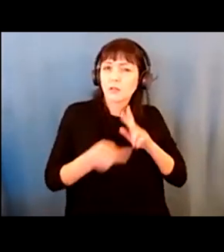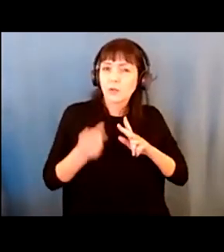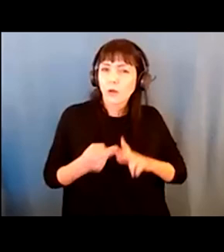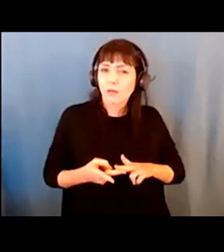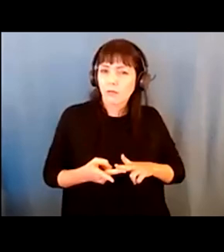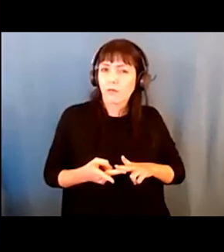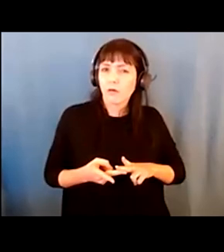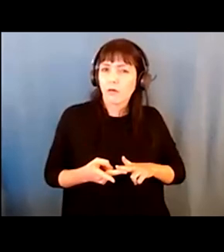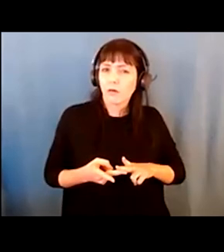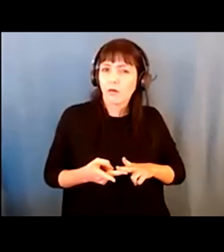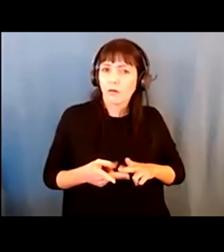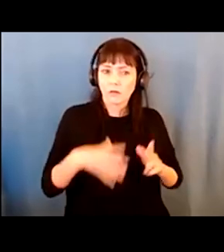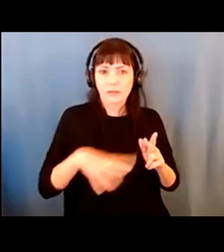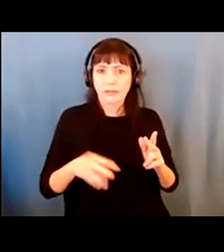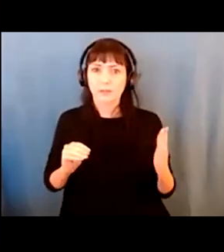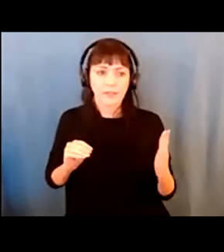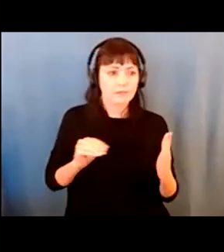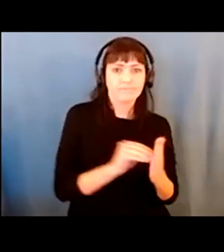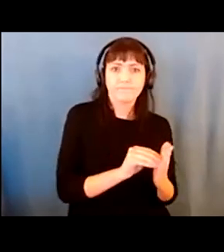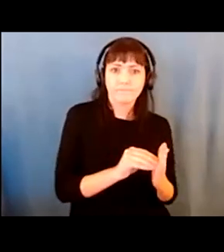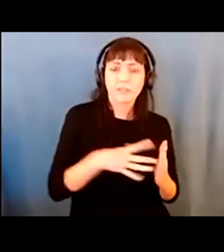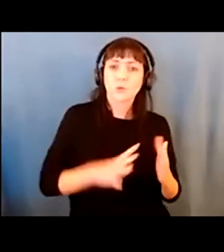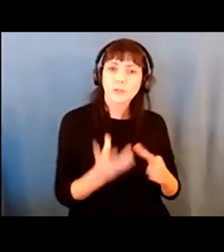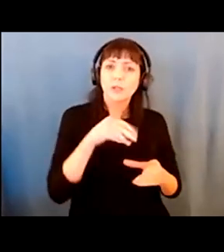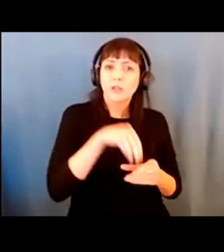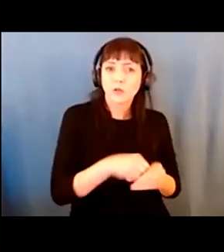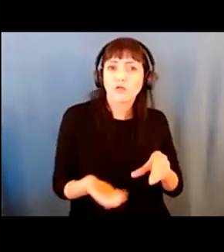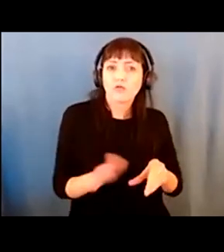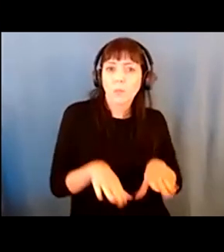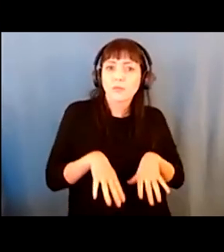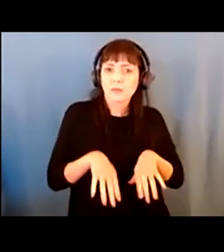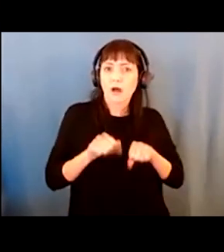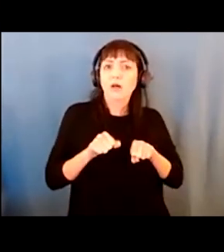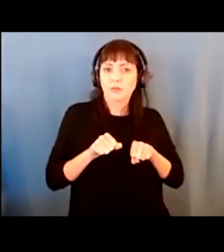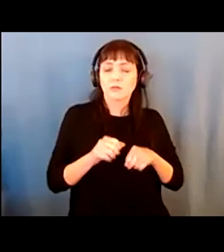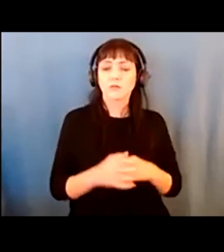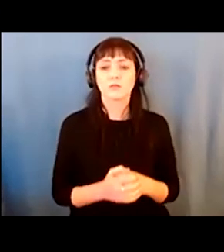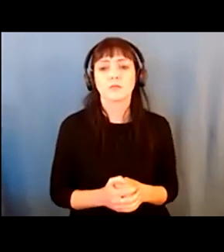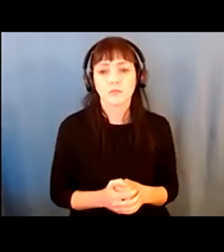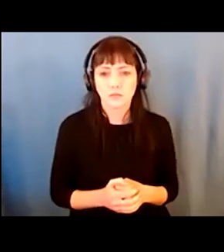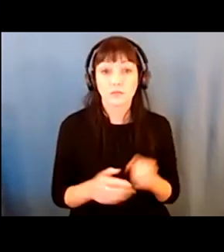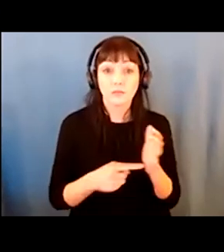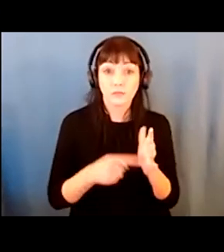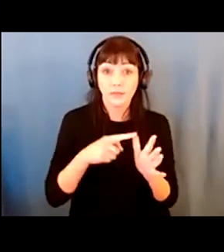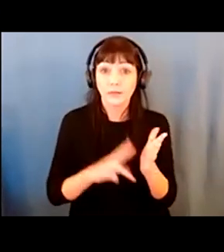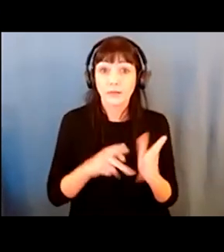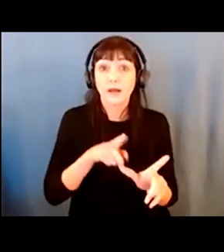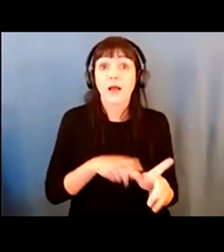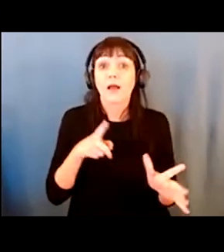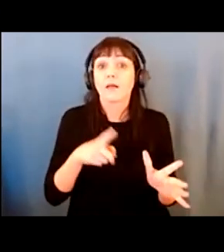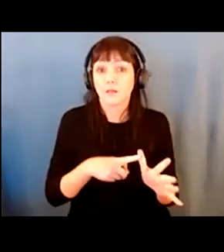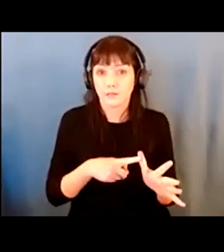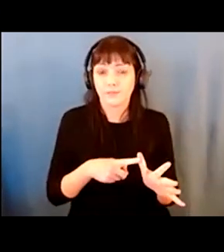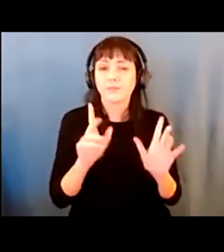it has to be listed, it has to be highlighted, and it has to be included from the beginning. Mm. Again, I think from a disability-led